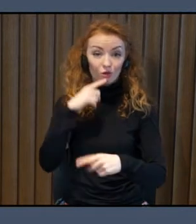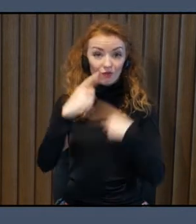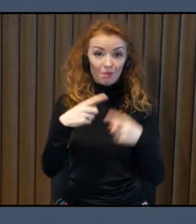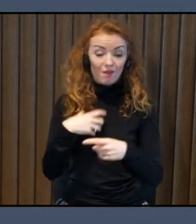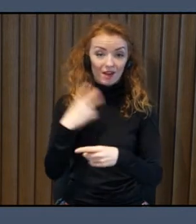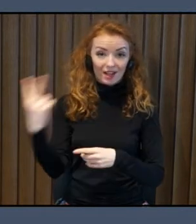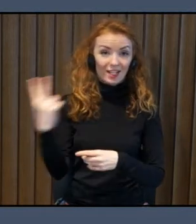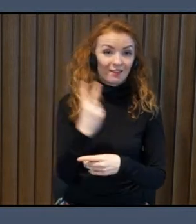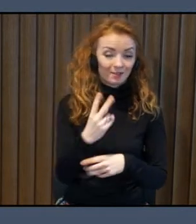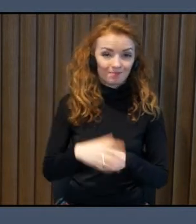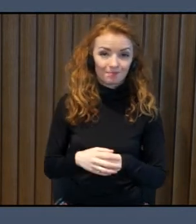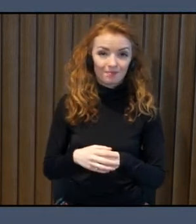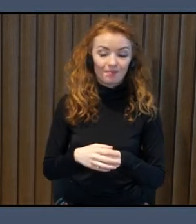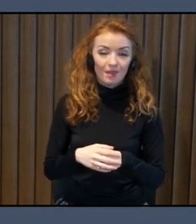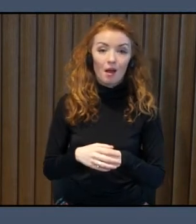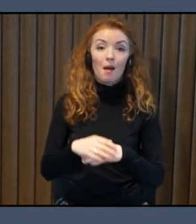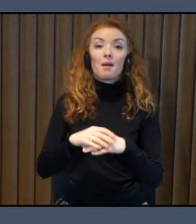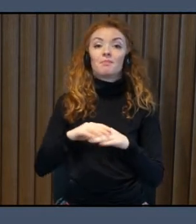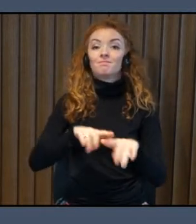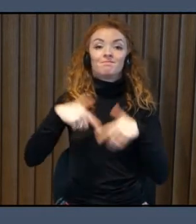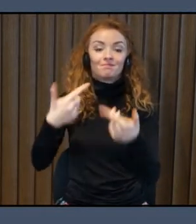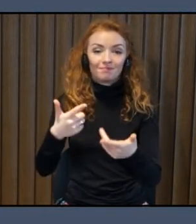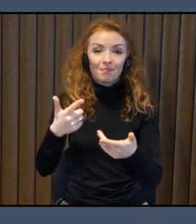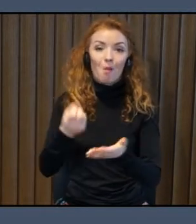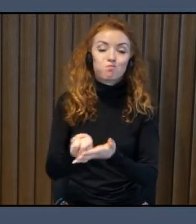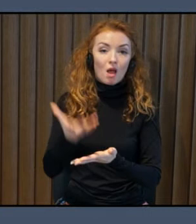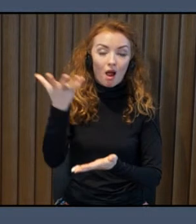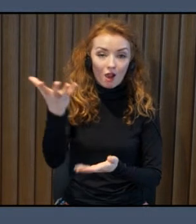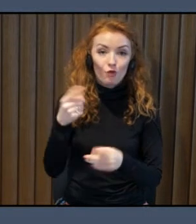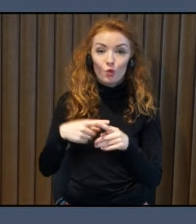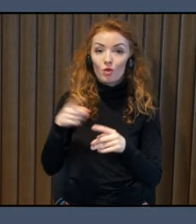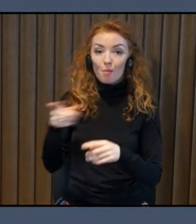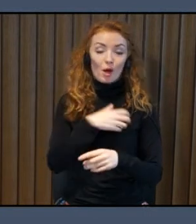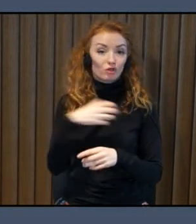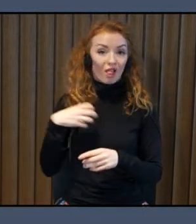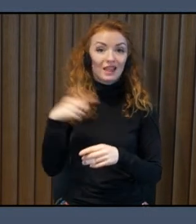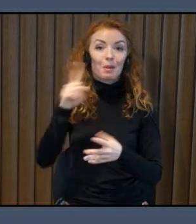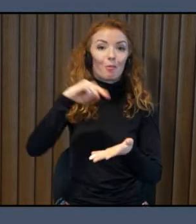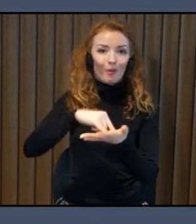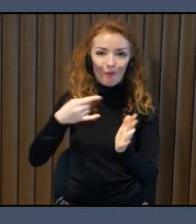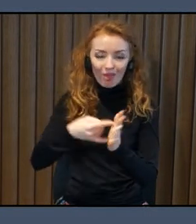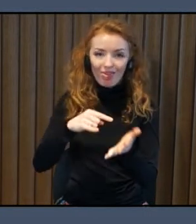to dance tango, of course, always you need 2 partners. Then